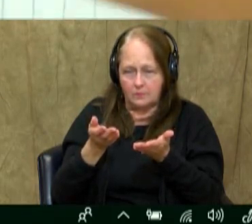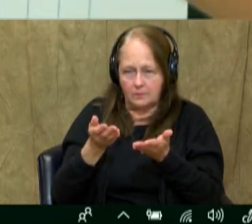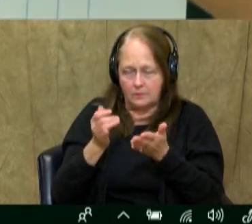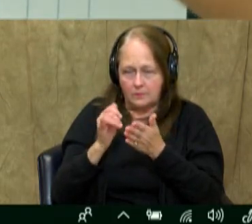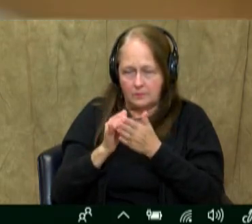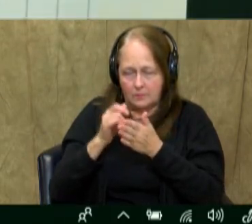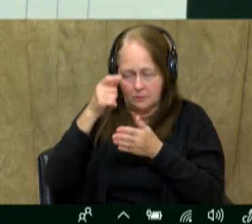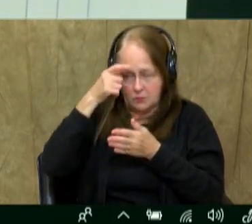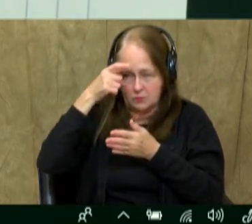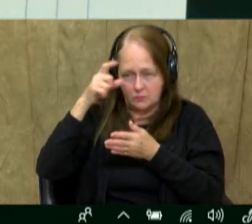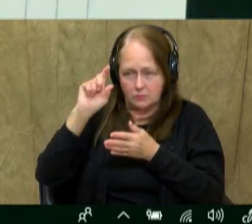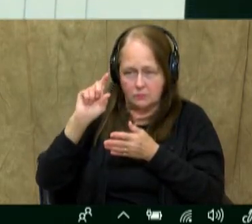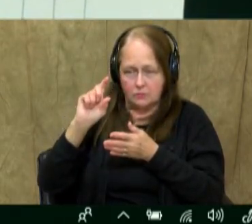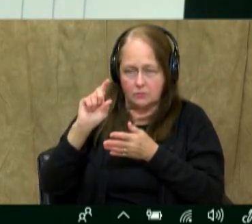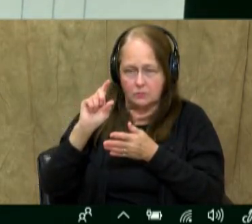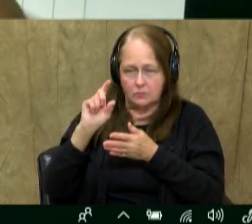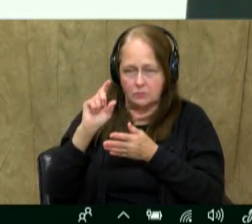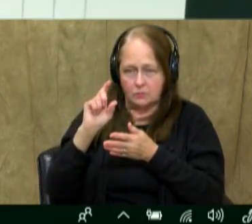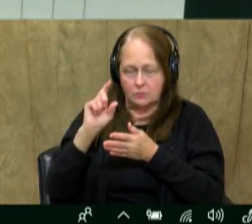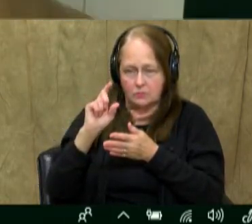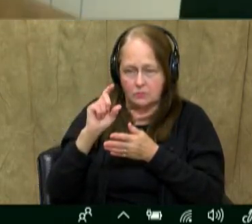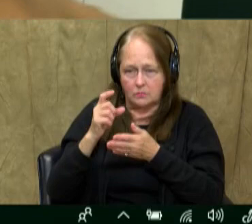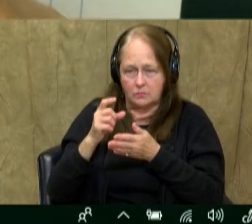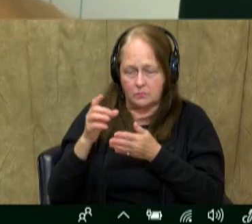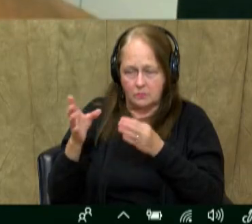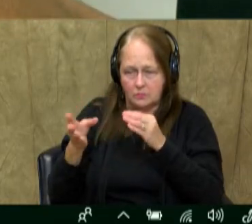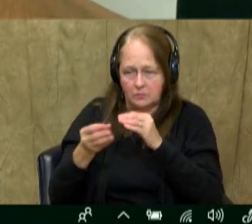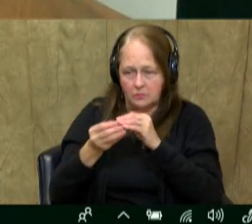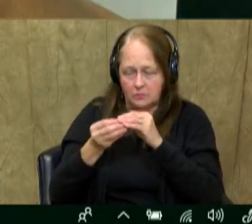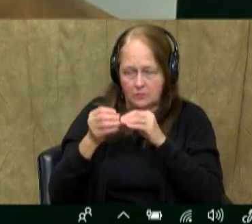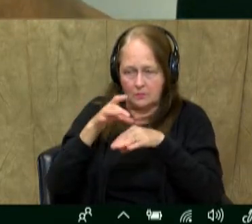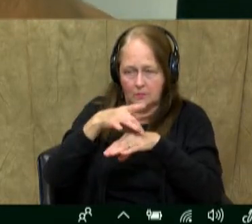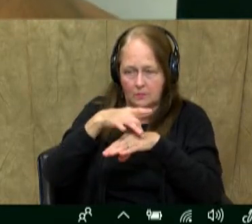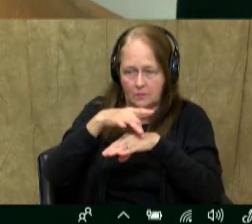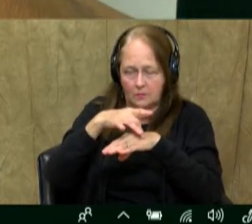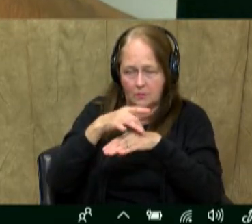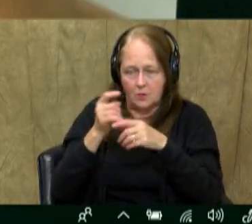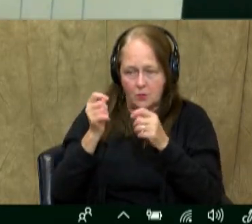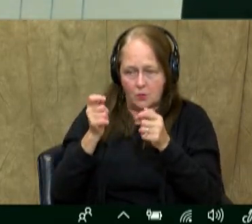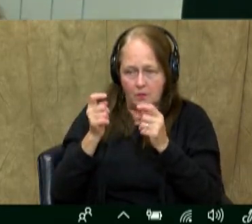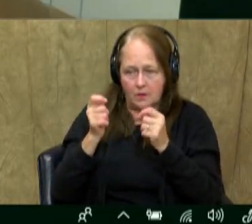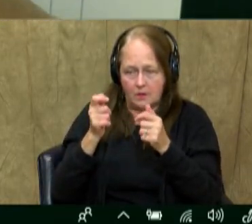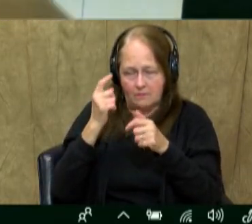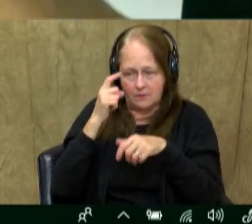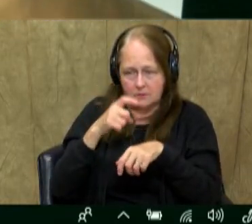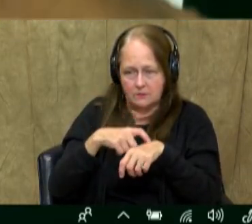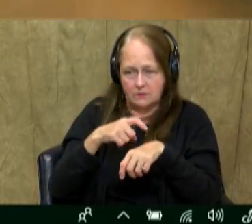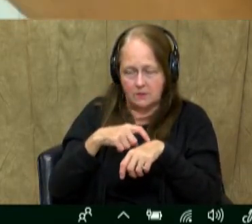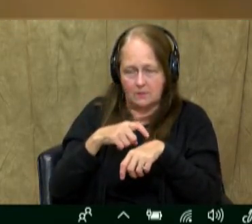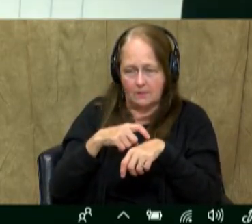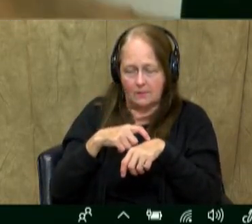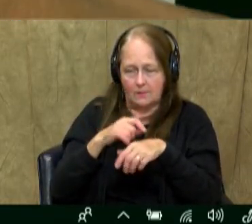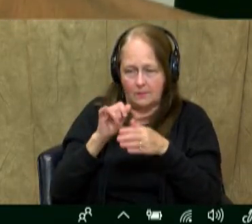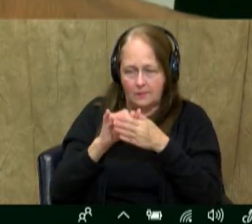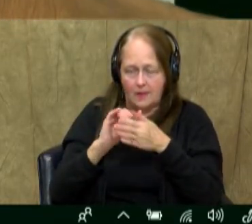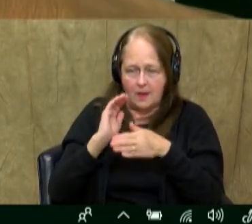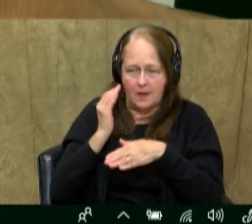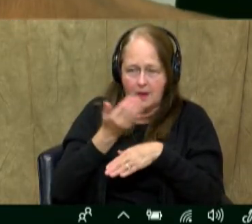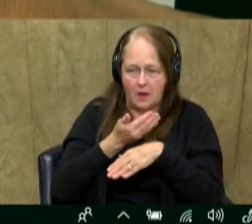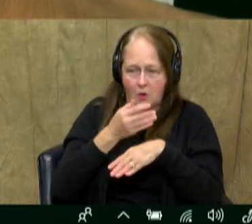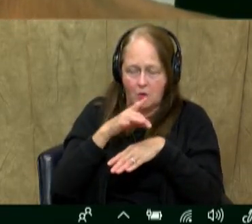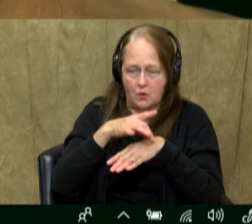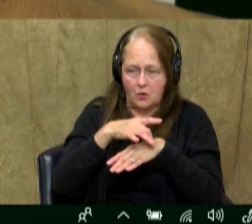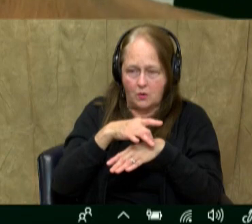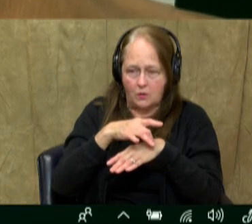There's our sun. I'm going to add an Earth, and I'm going to do this quickly for time's sake, so we're just going to know that that's our Earth. I'll